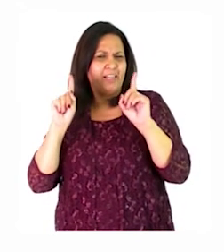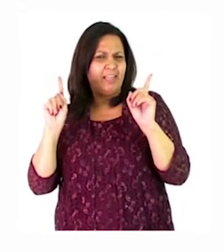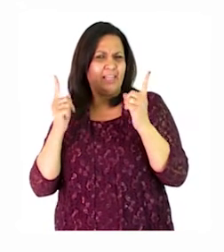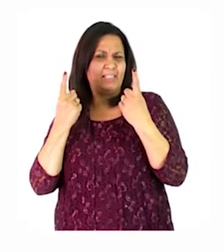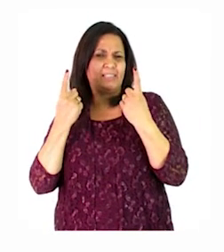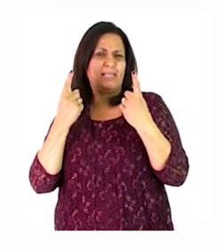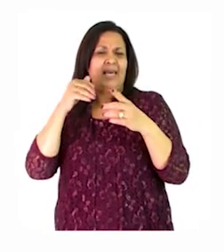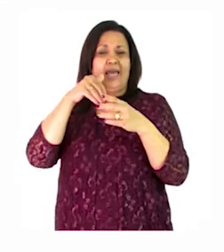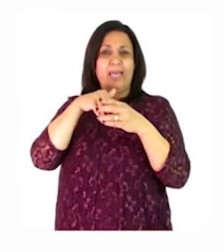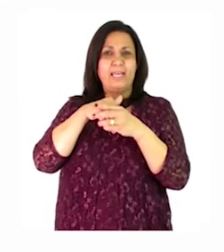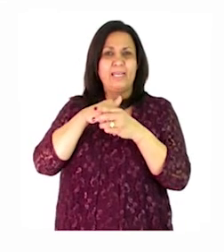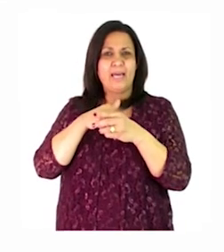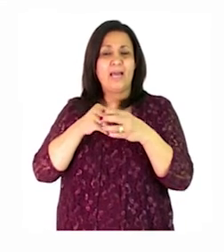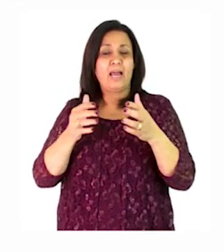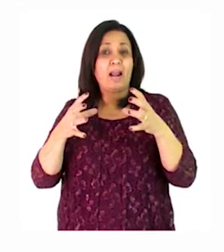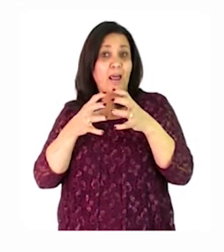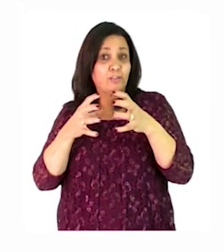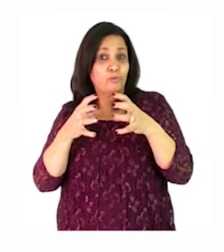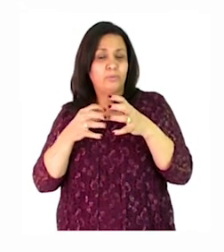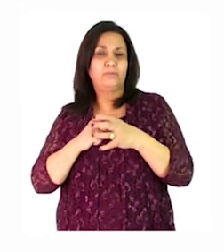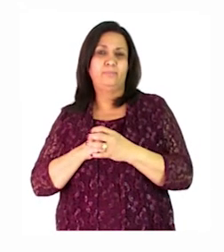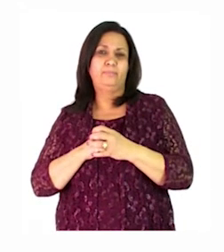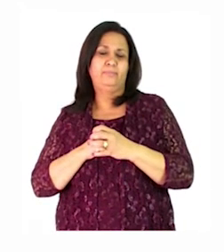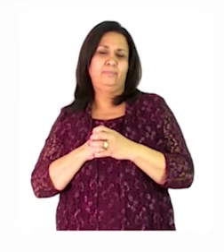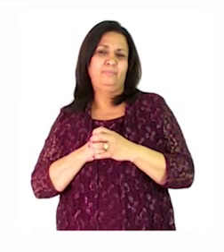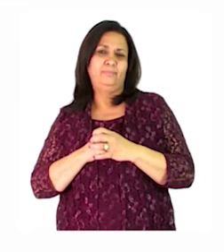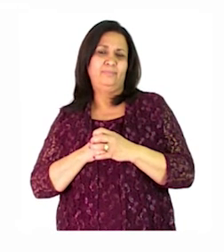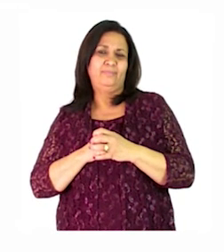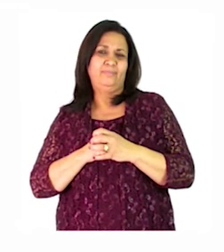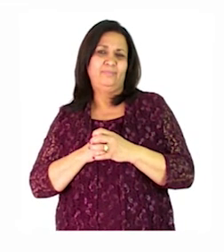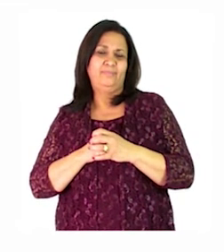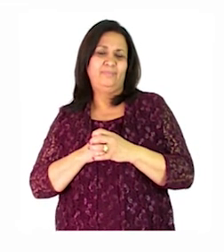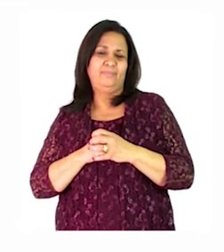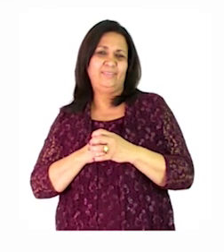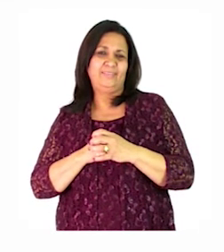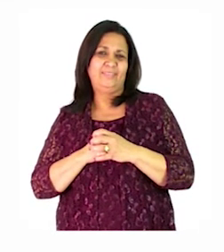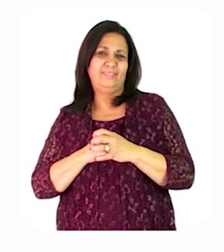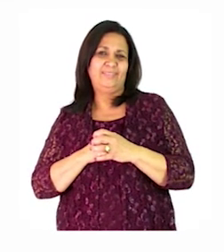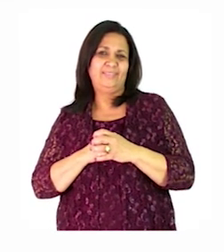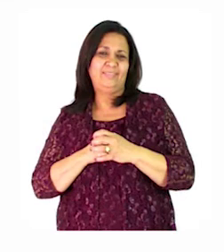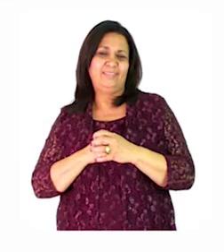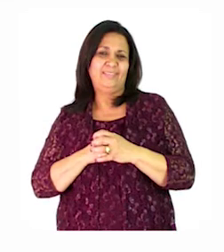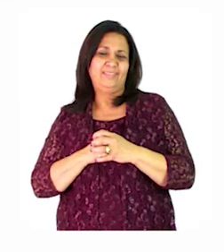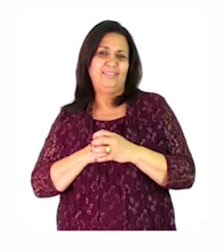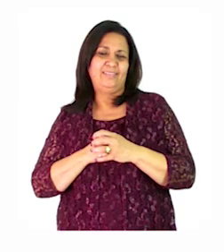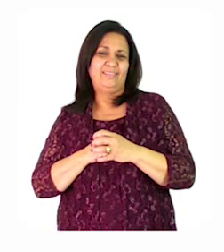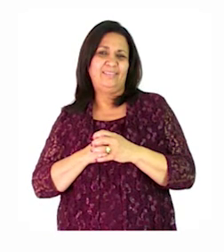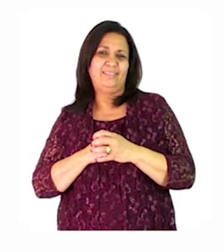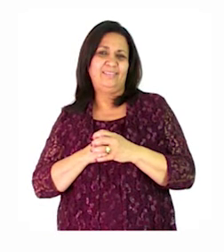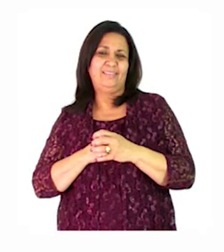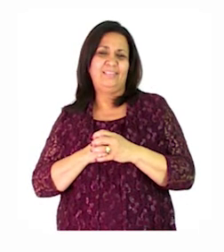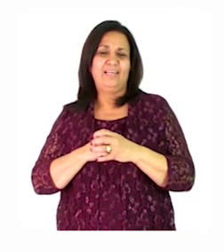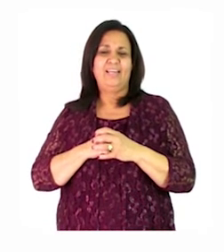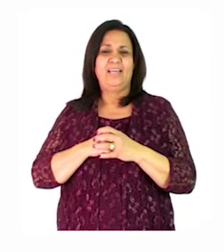the classroom. I know we are not at school now because of the COVID-19, but we